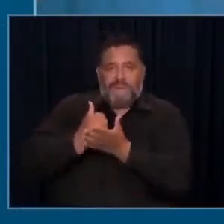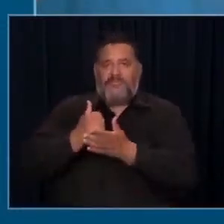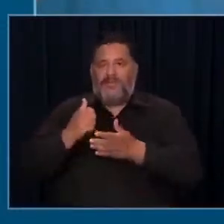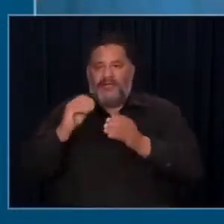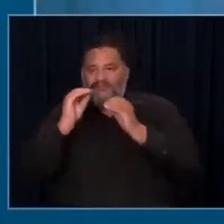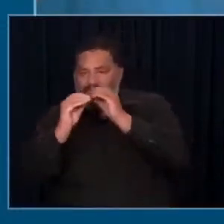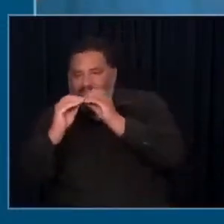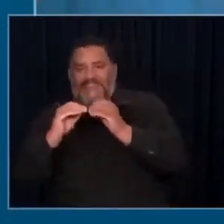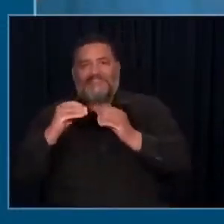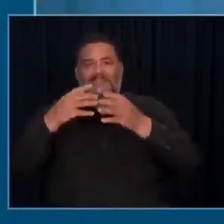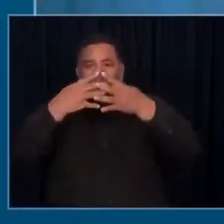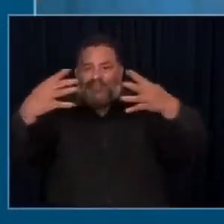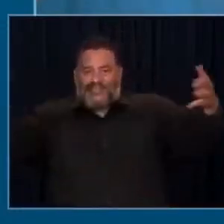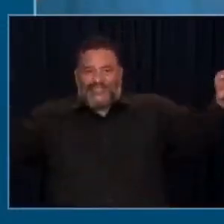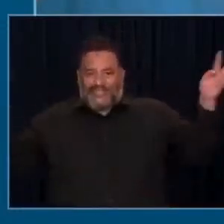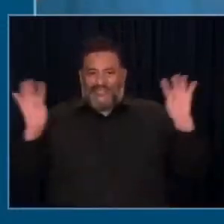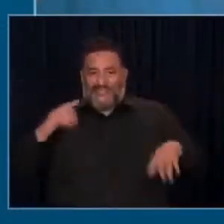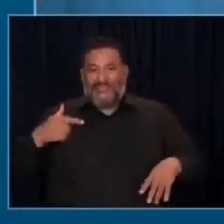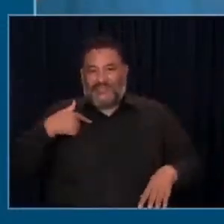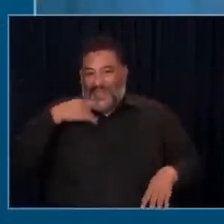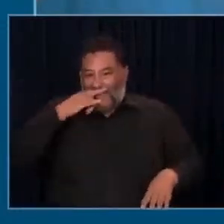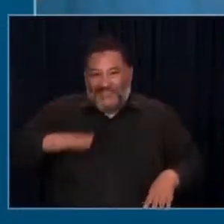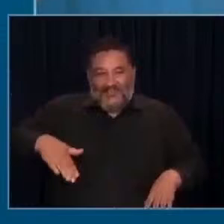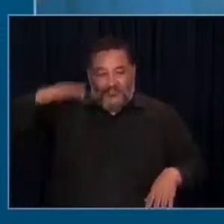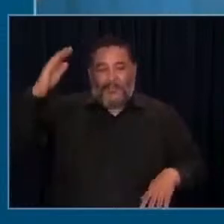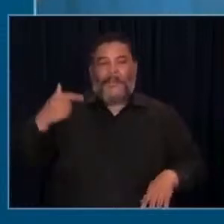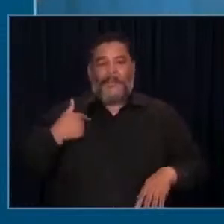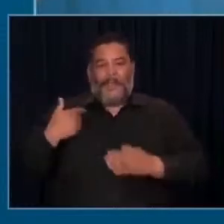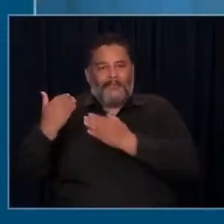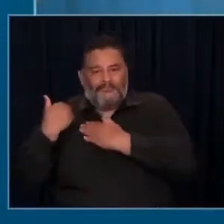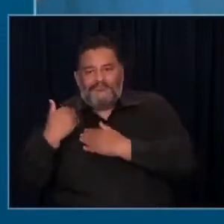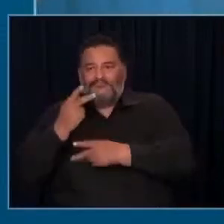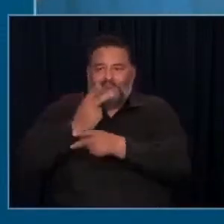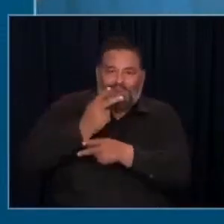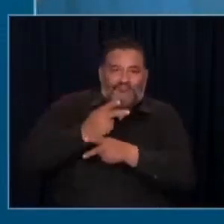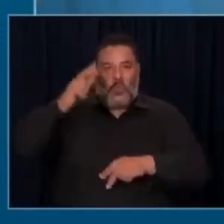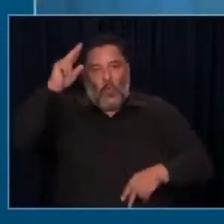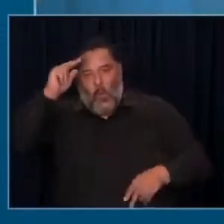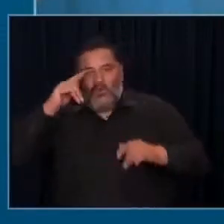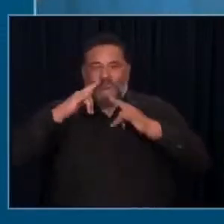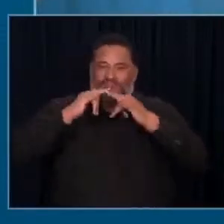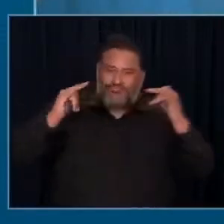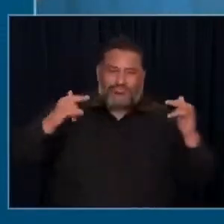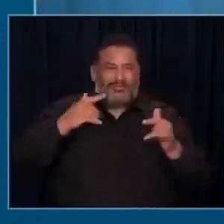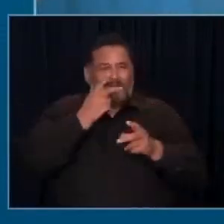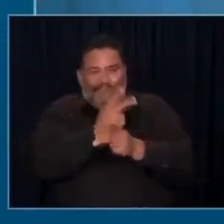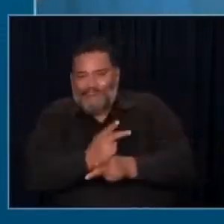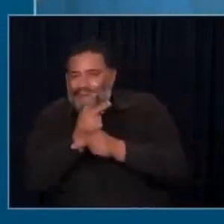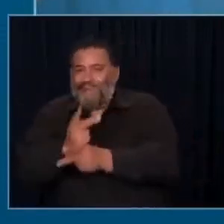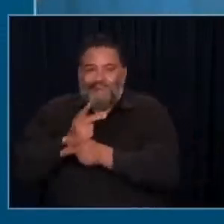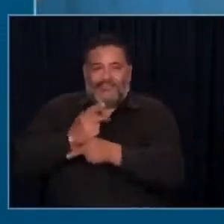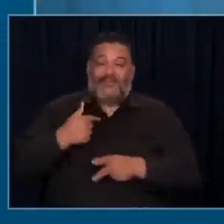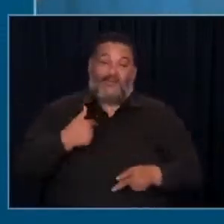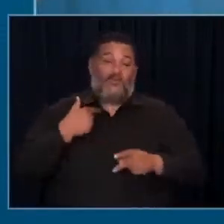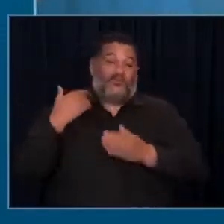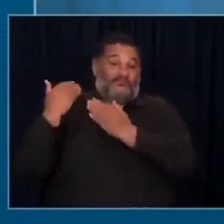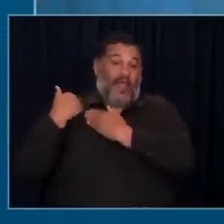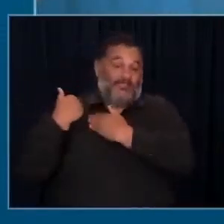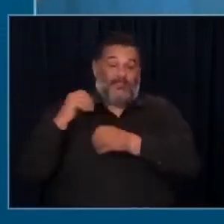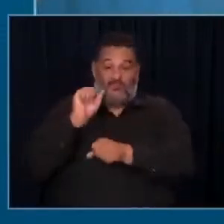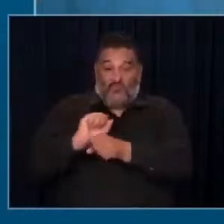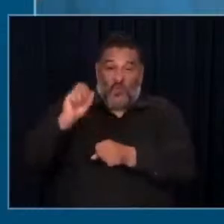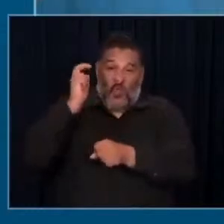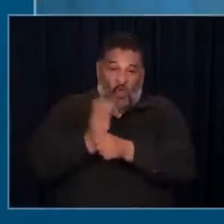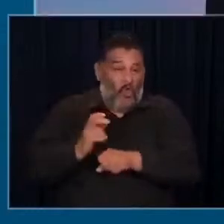up. So the thing is that being responsible for horses and stuff, I've been responsible and working hard all my